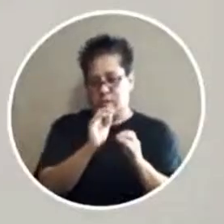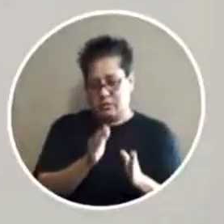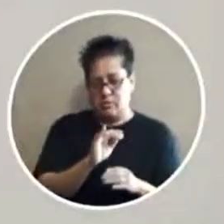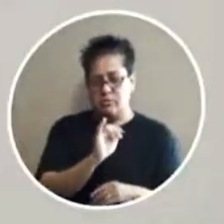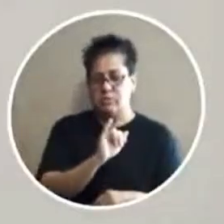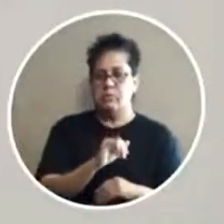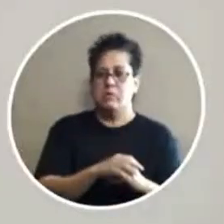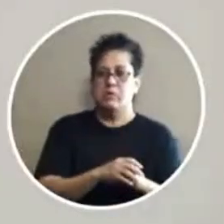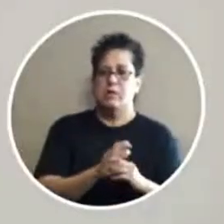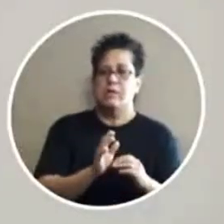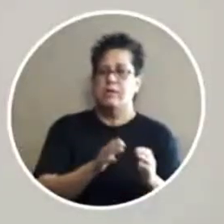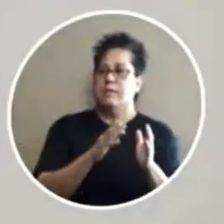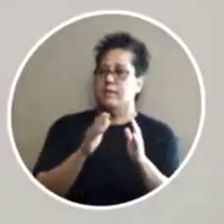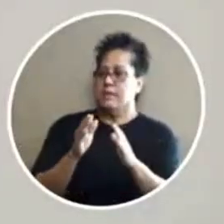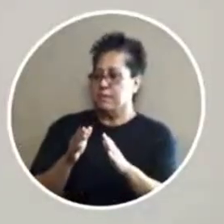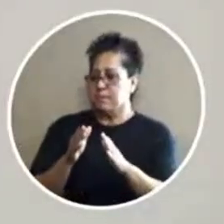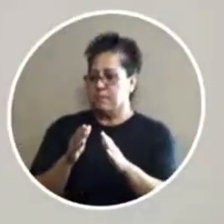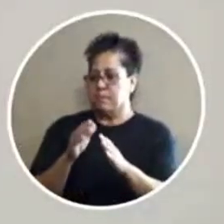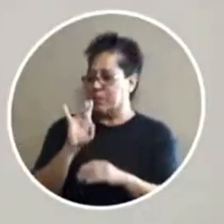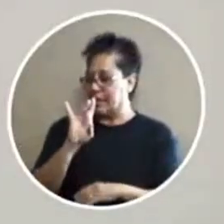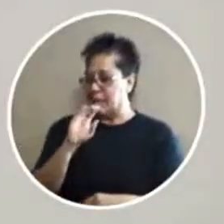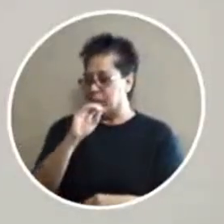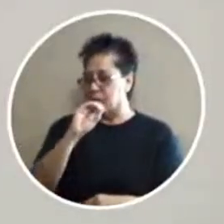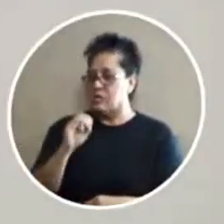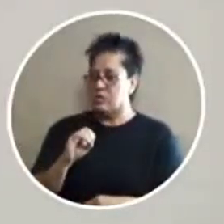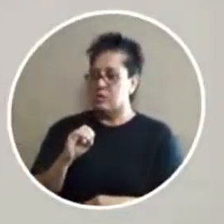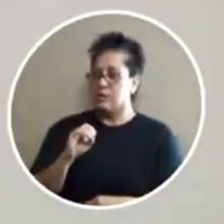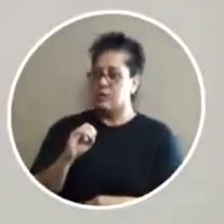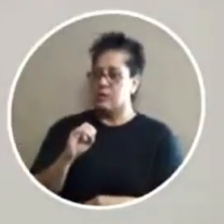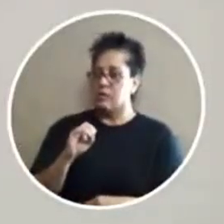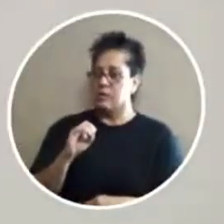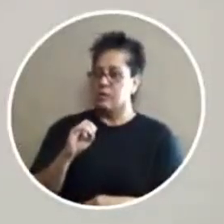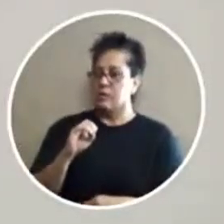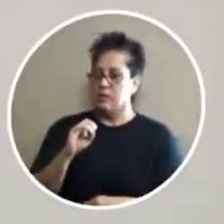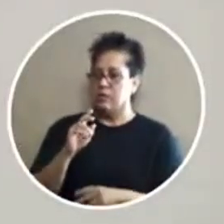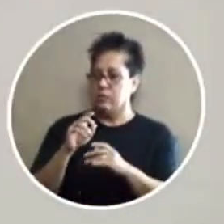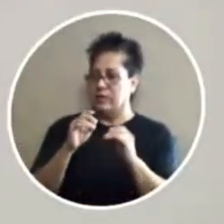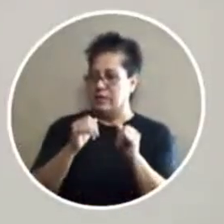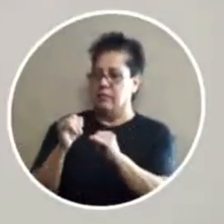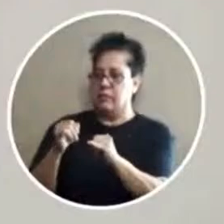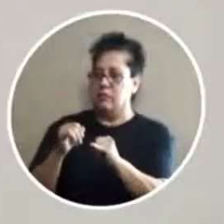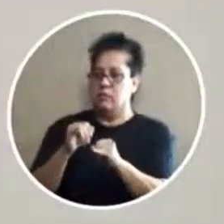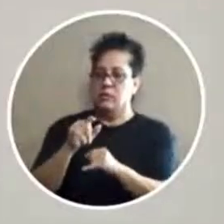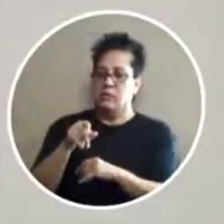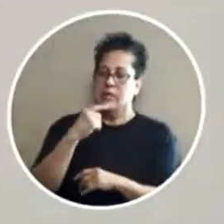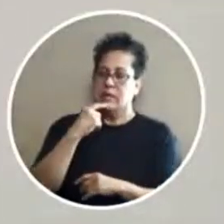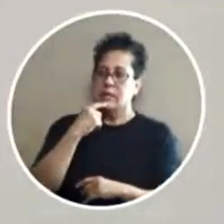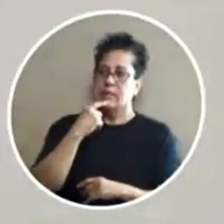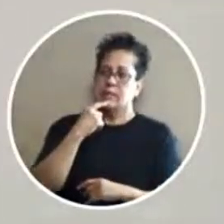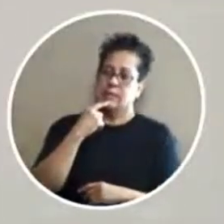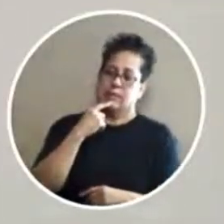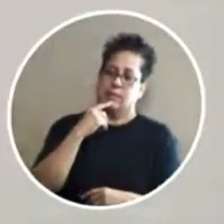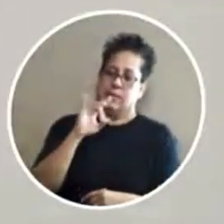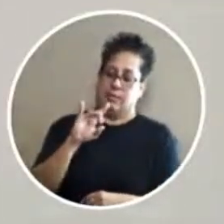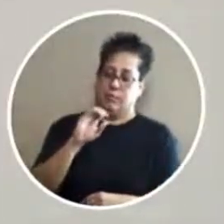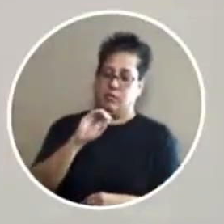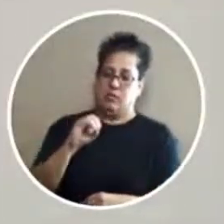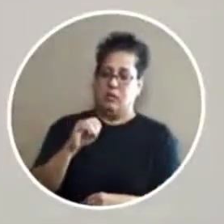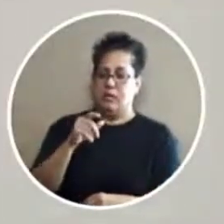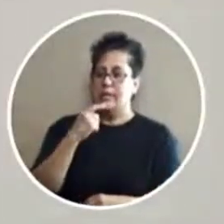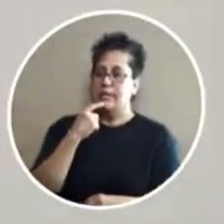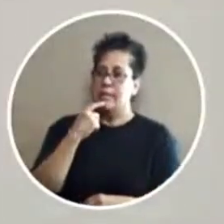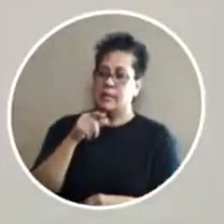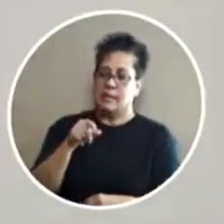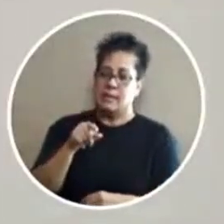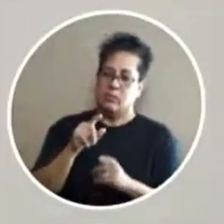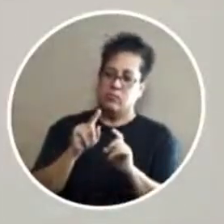have almost 8% of individuals who reported to have gone